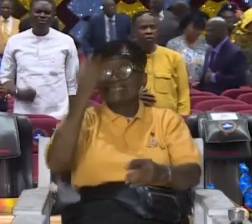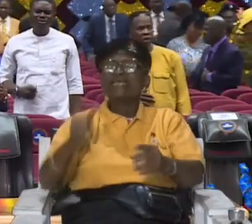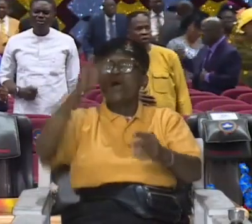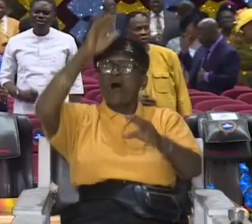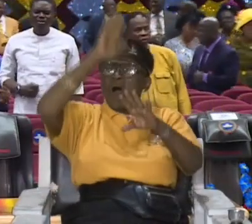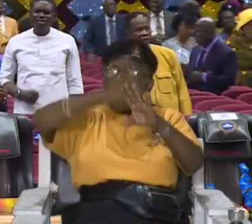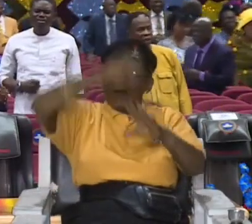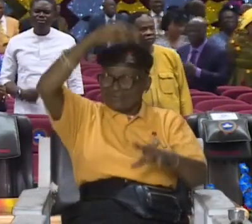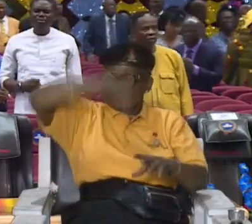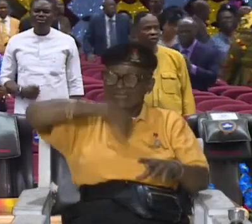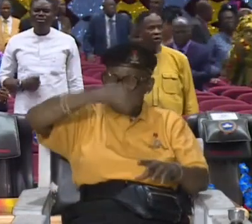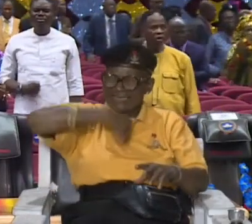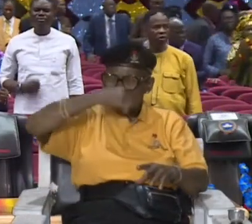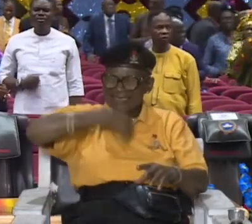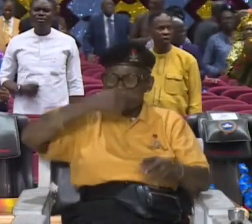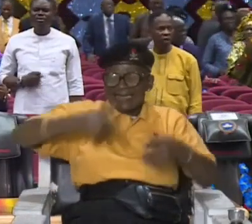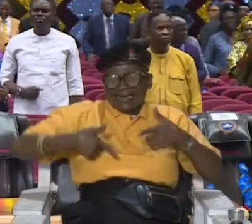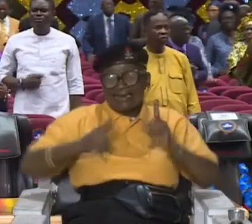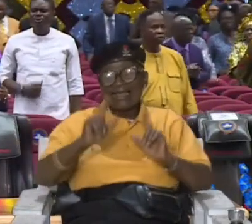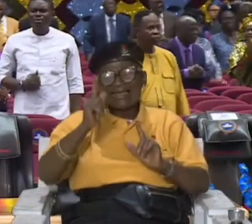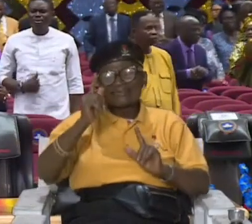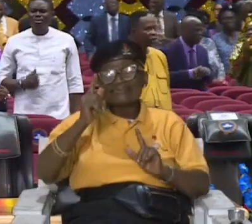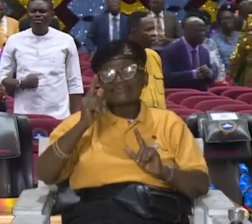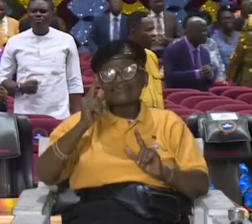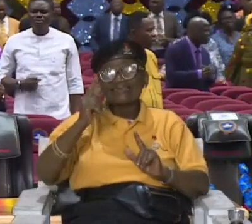Let the fire fall.